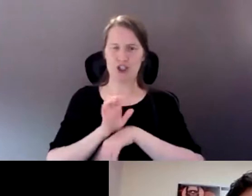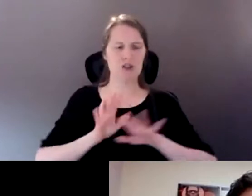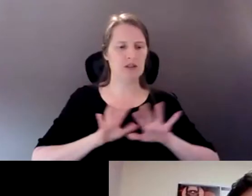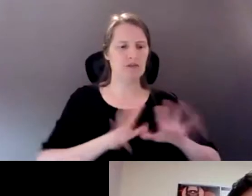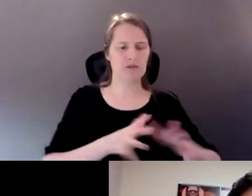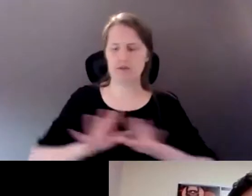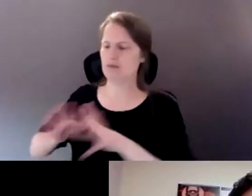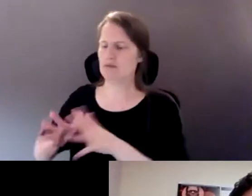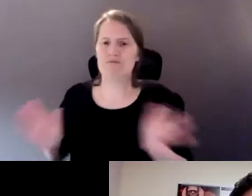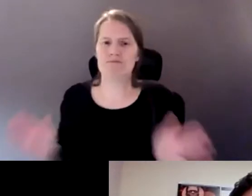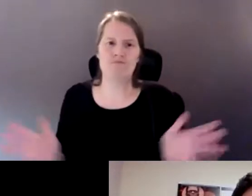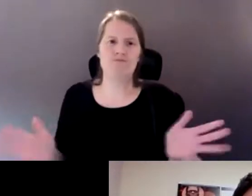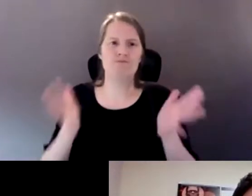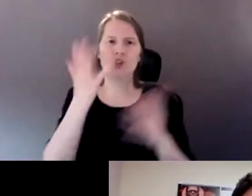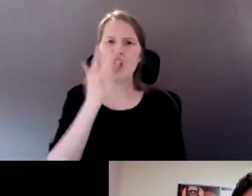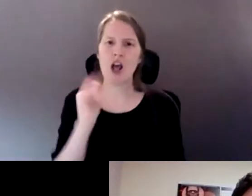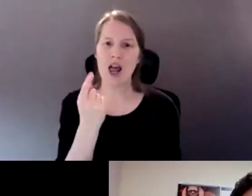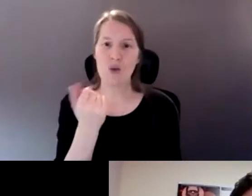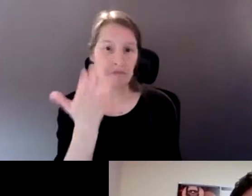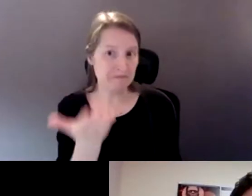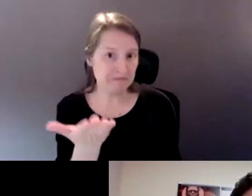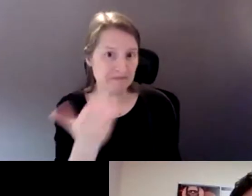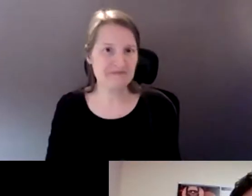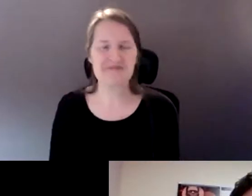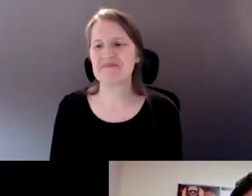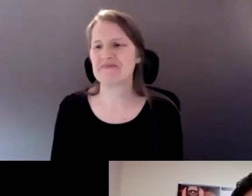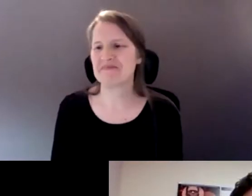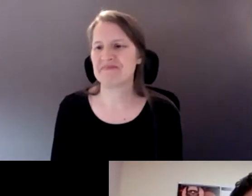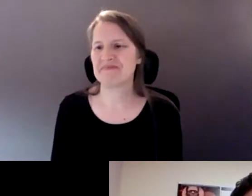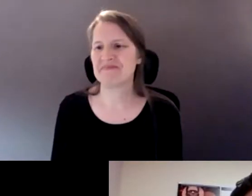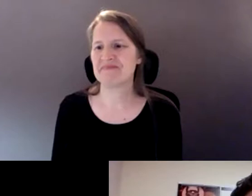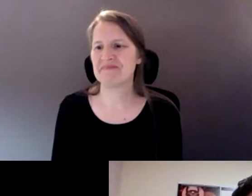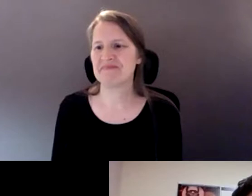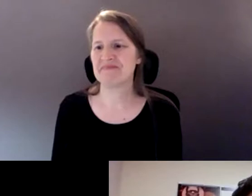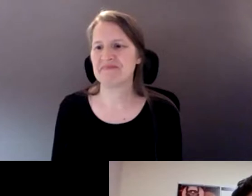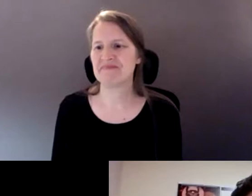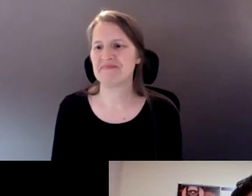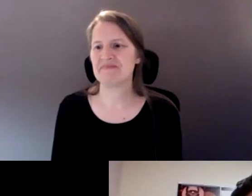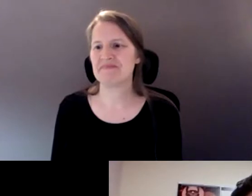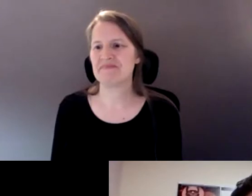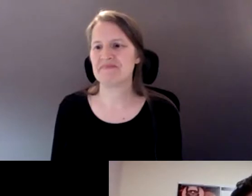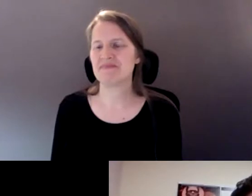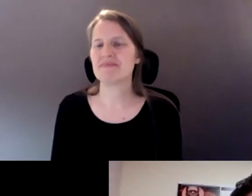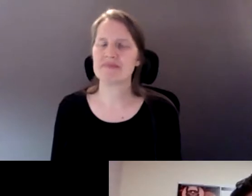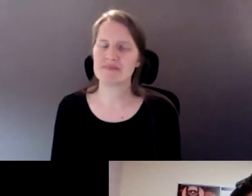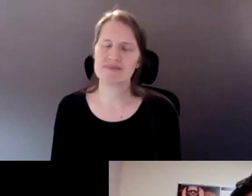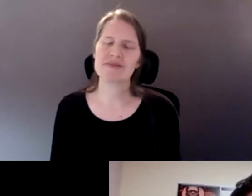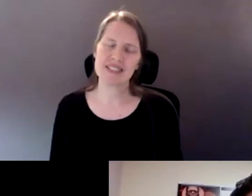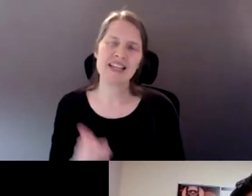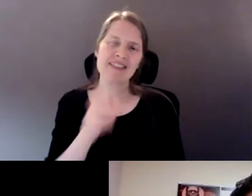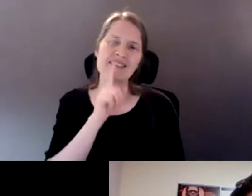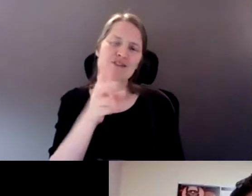Church. But I will let you field that. I think these are really difficult